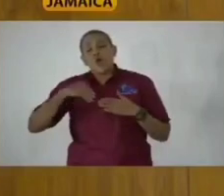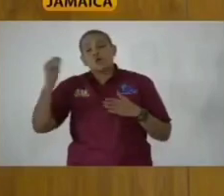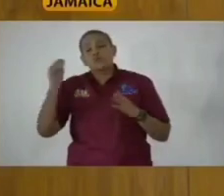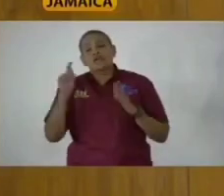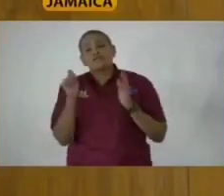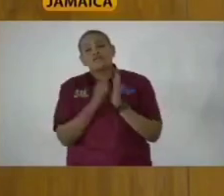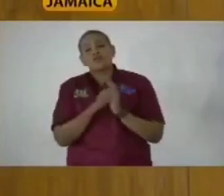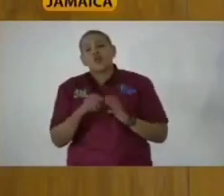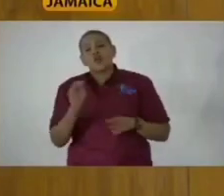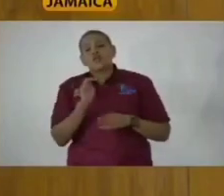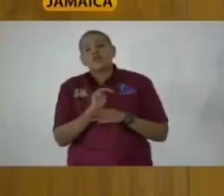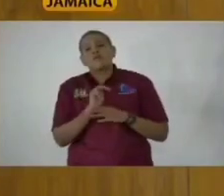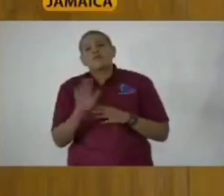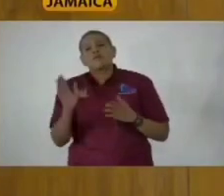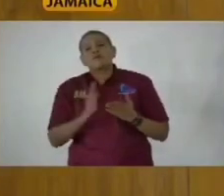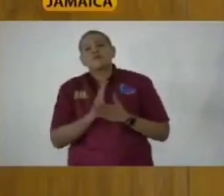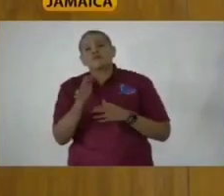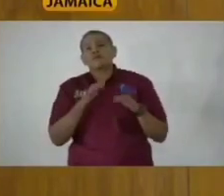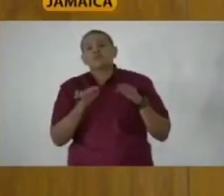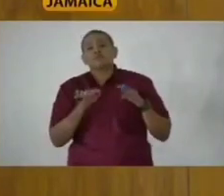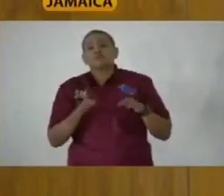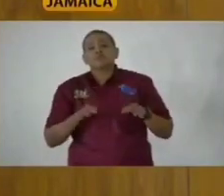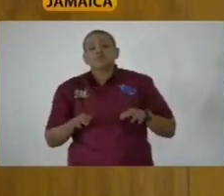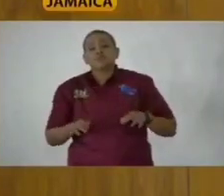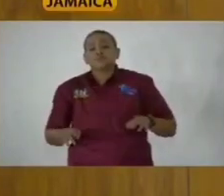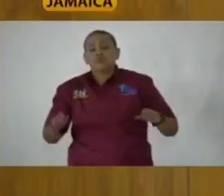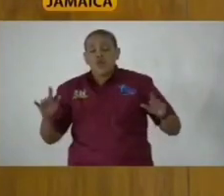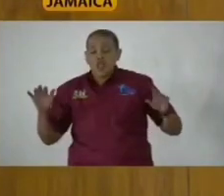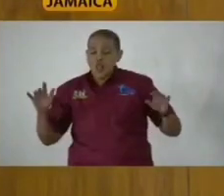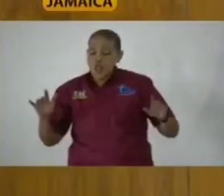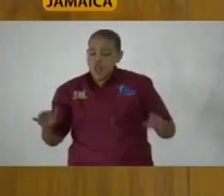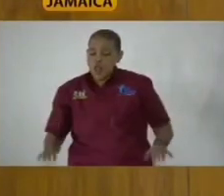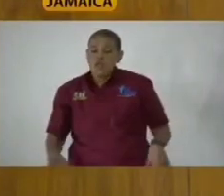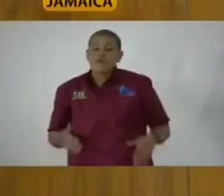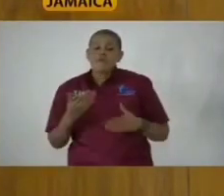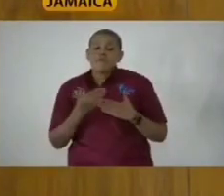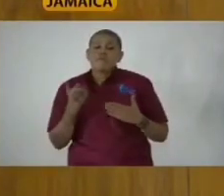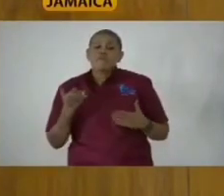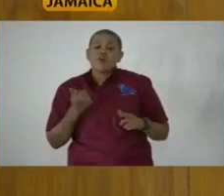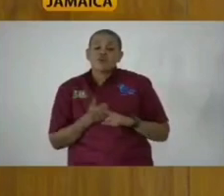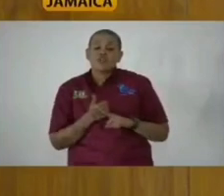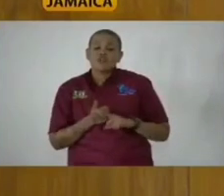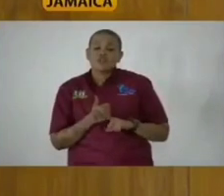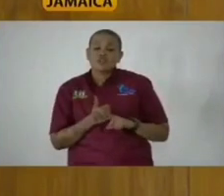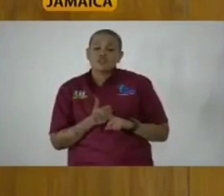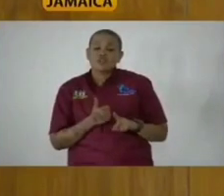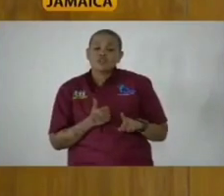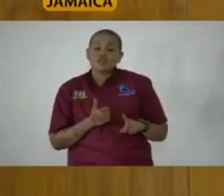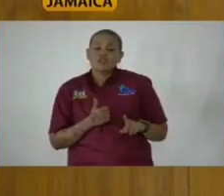the Minister went through another tirade before